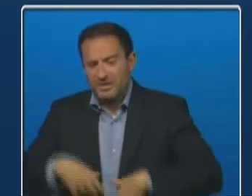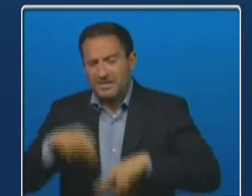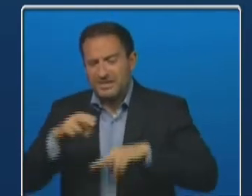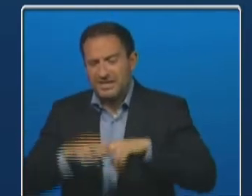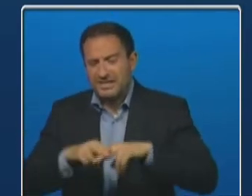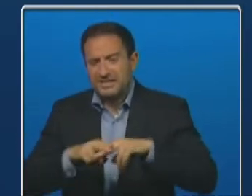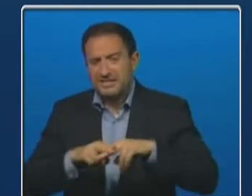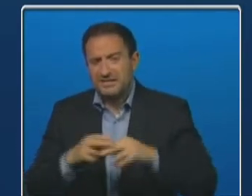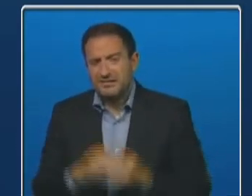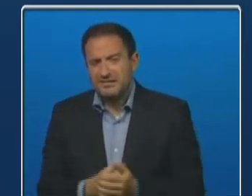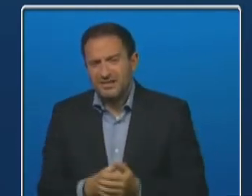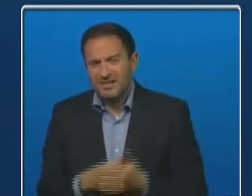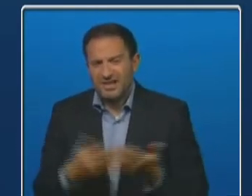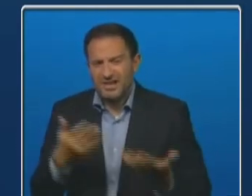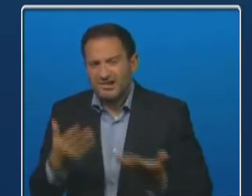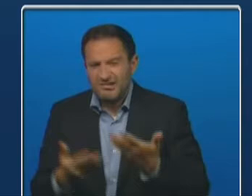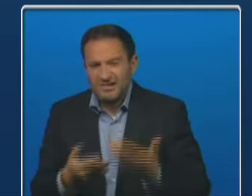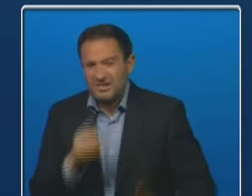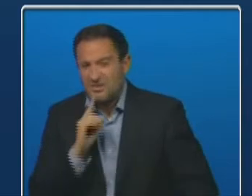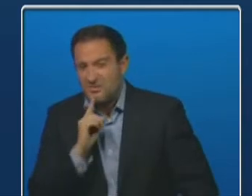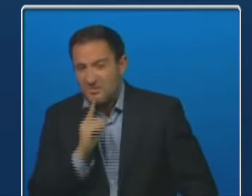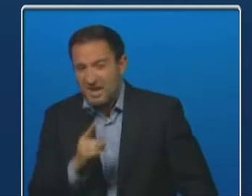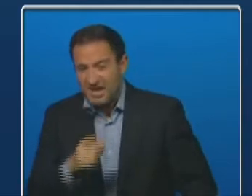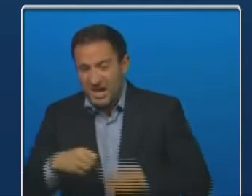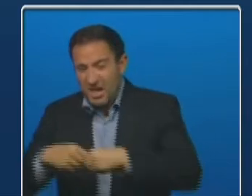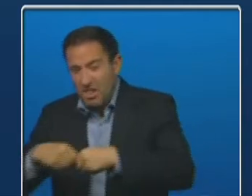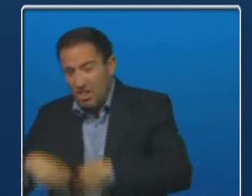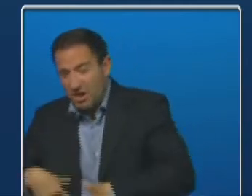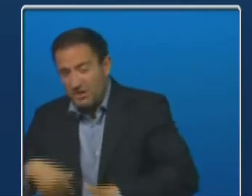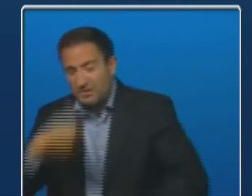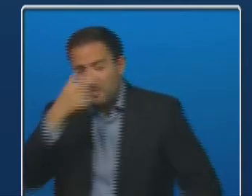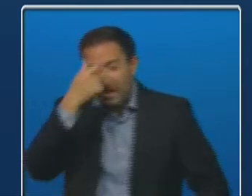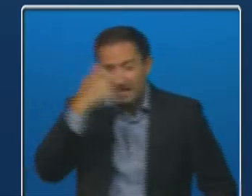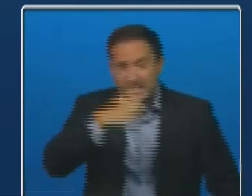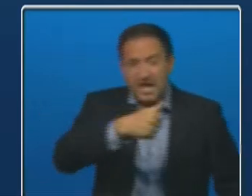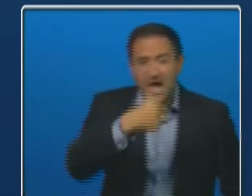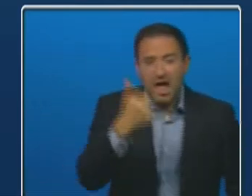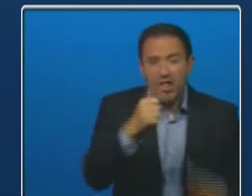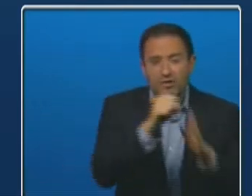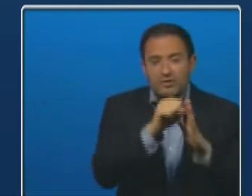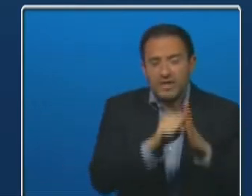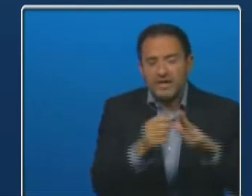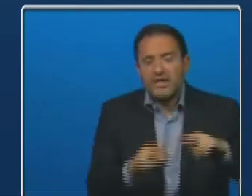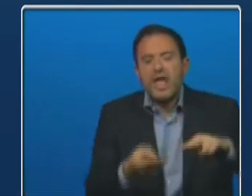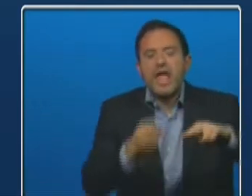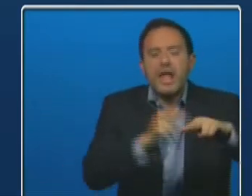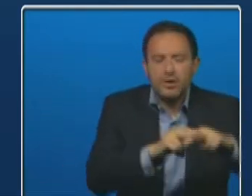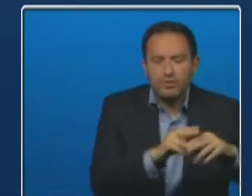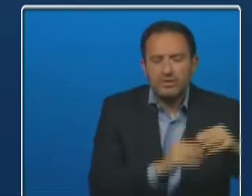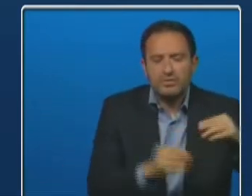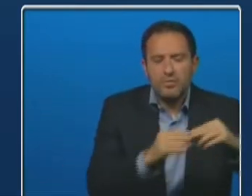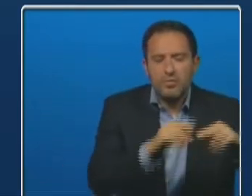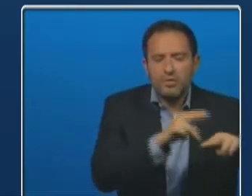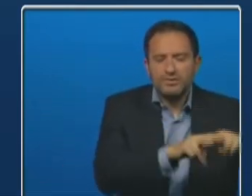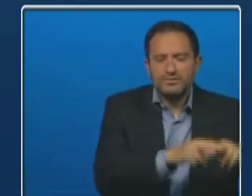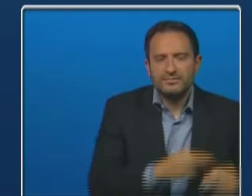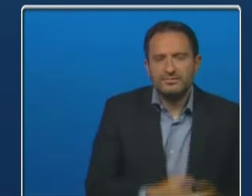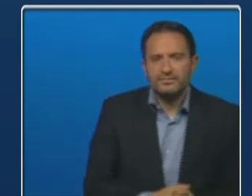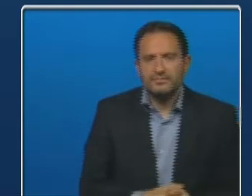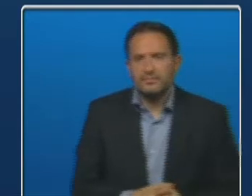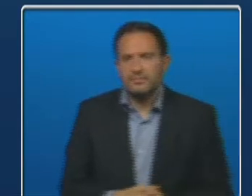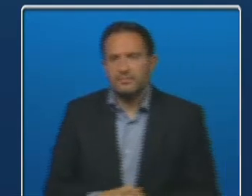Meaning, was it really our loss, or was it because other states just gained more that we lost the seat?